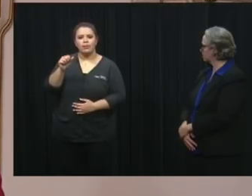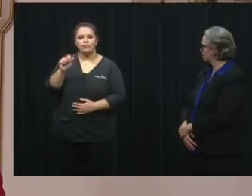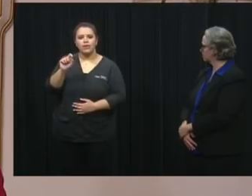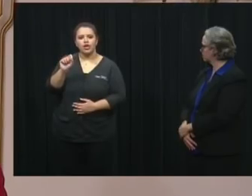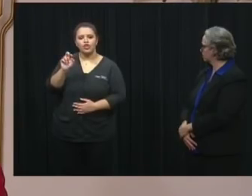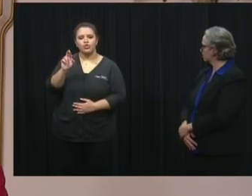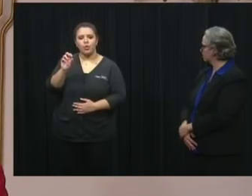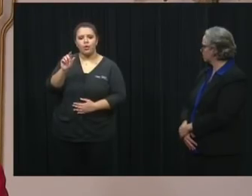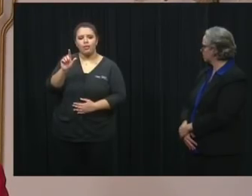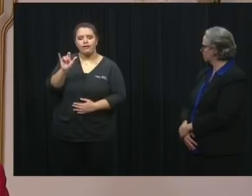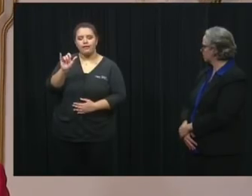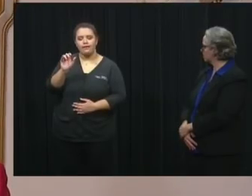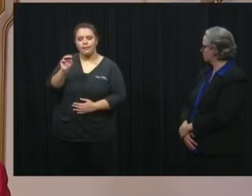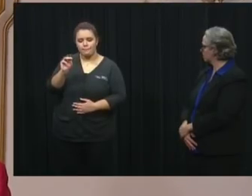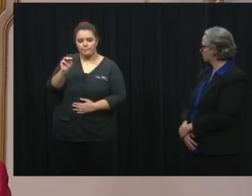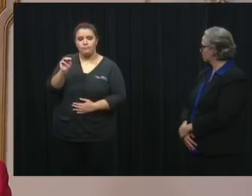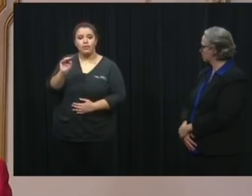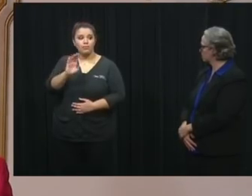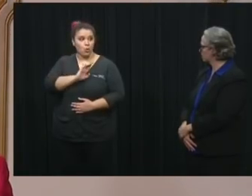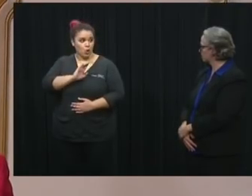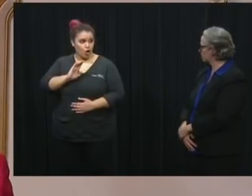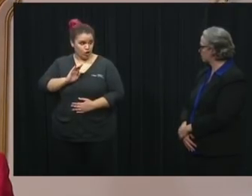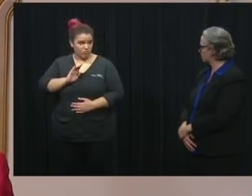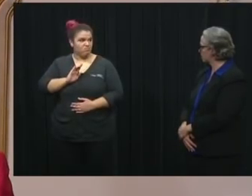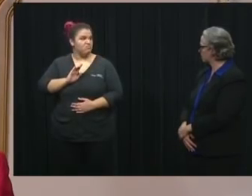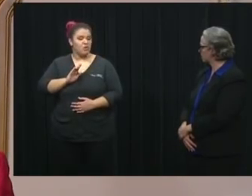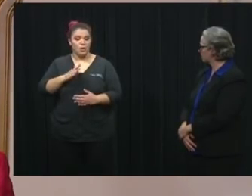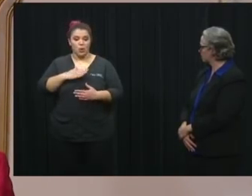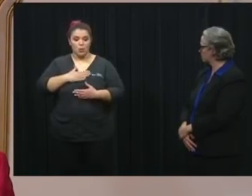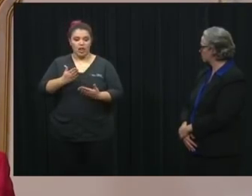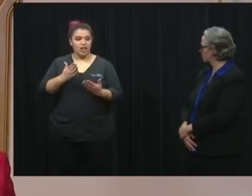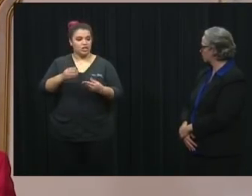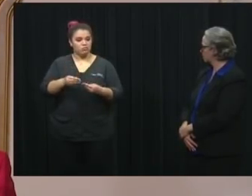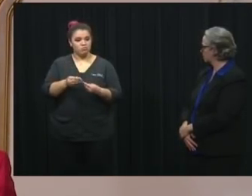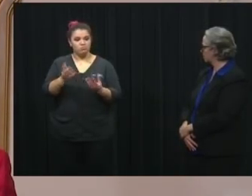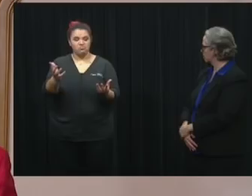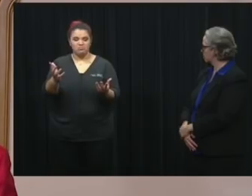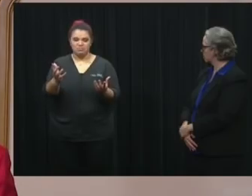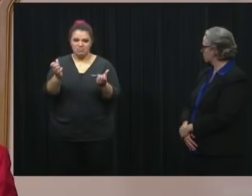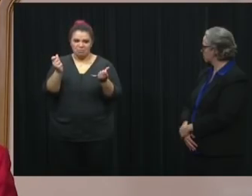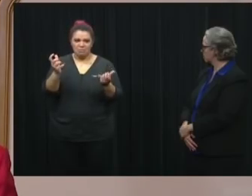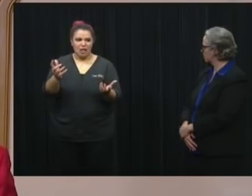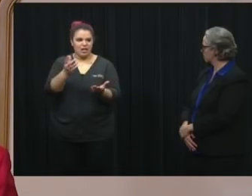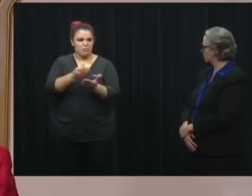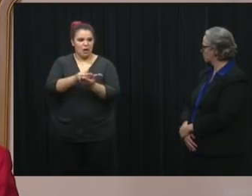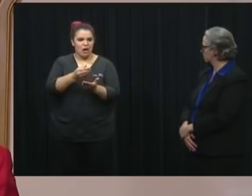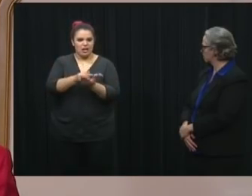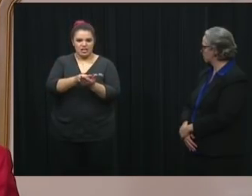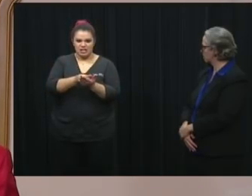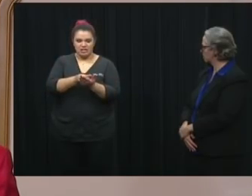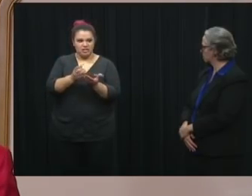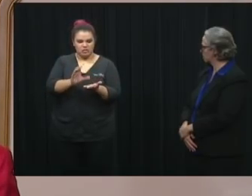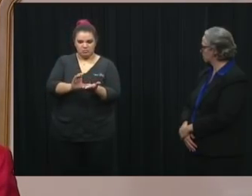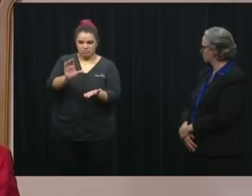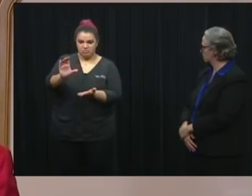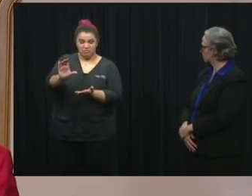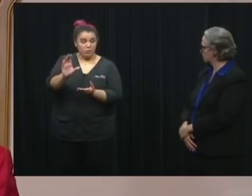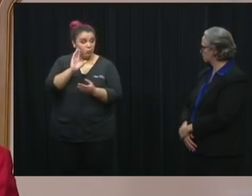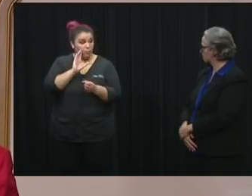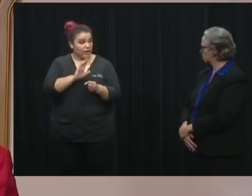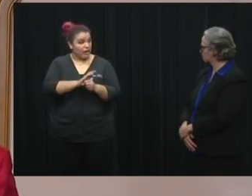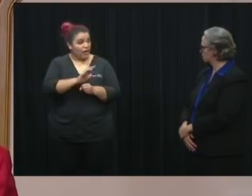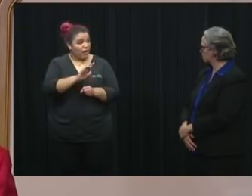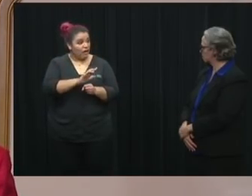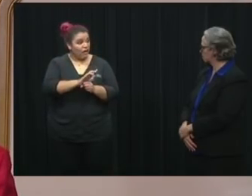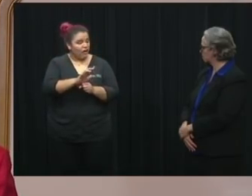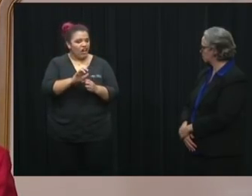federal dollars to local health departments. But still, is that going to be enough money? The state also has a